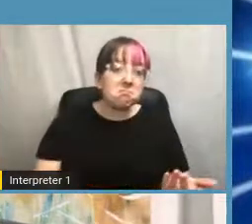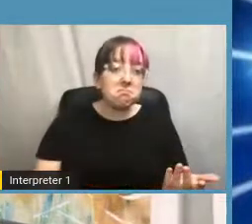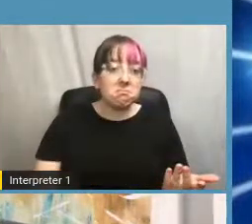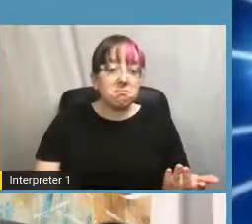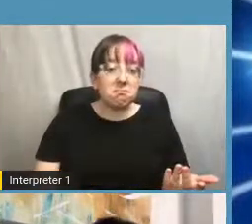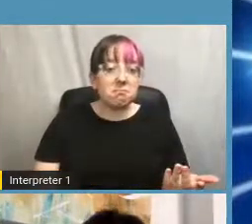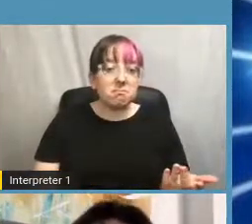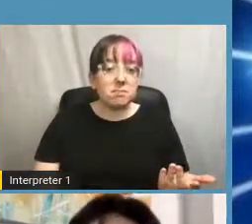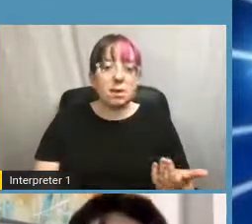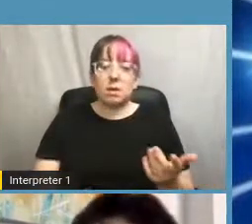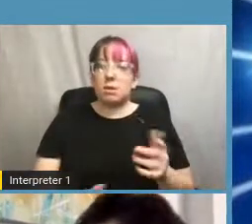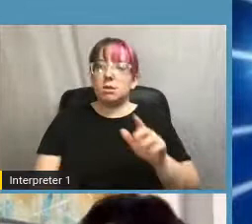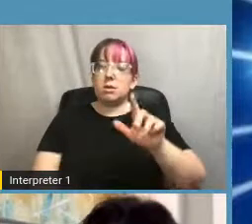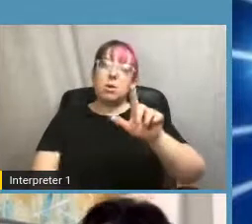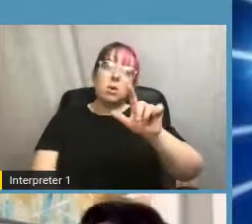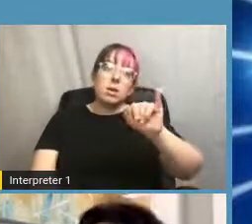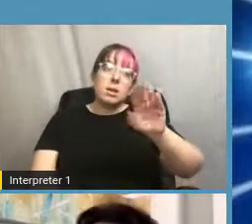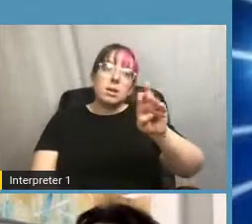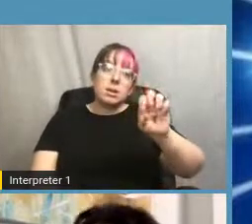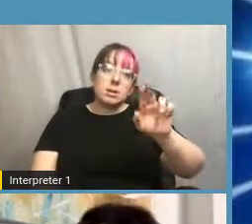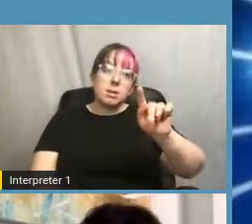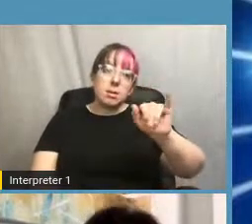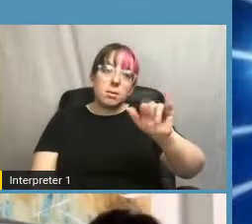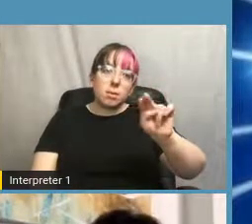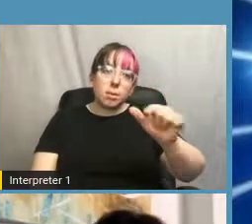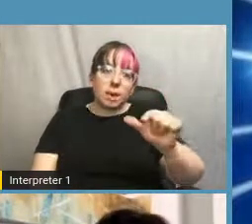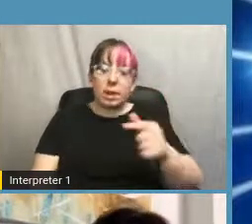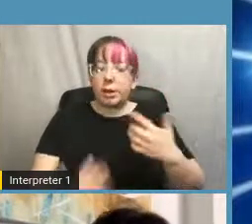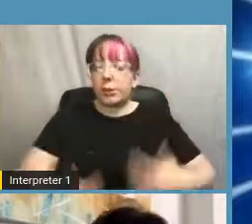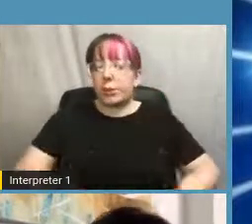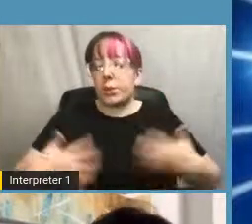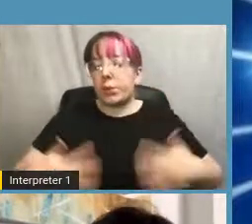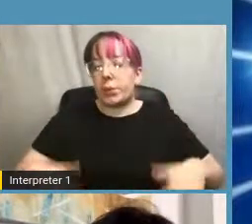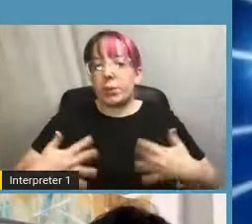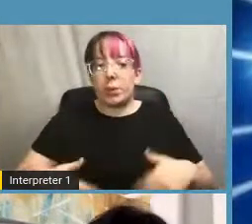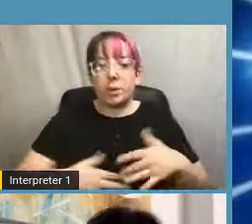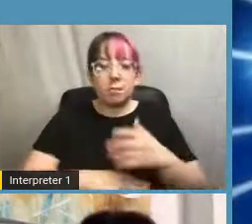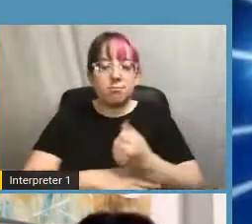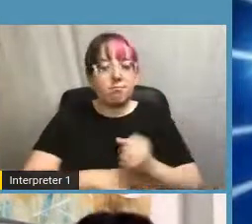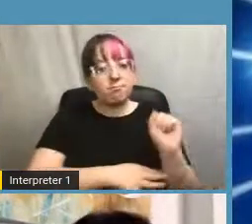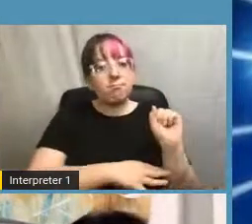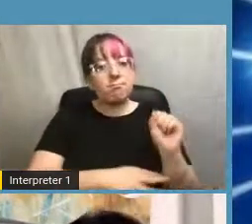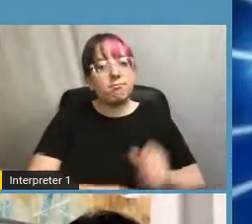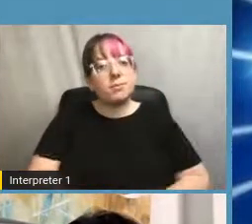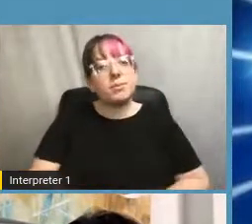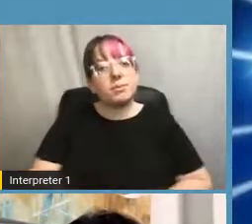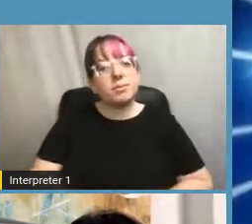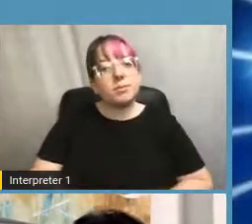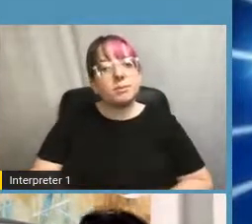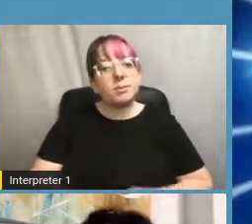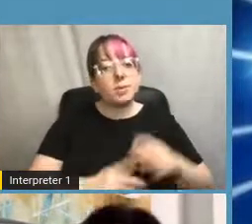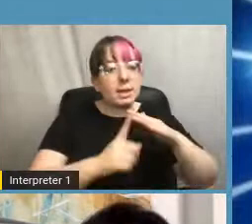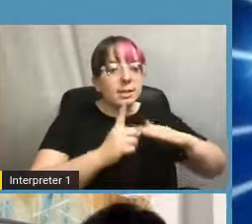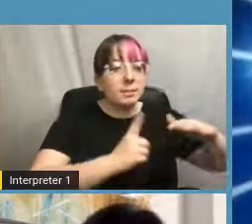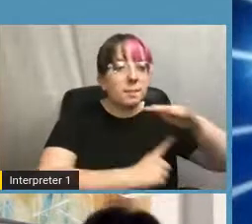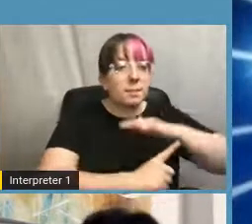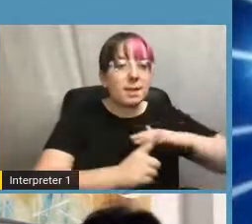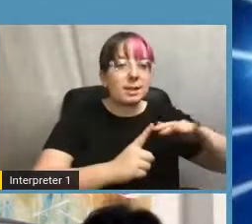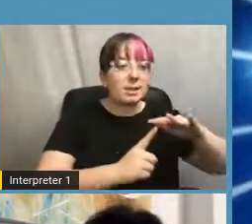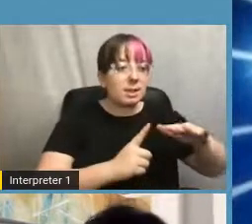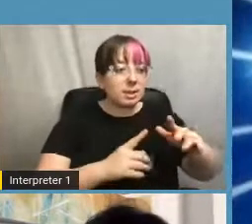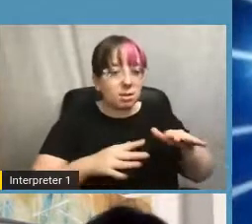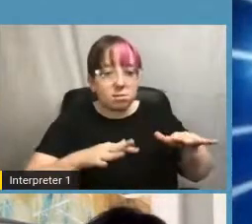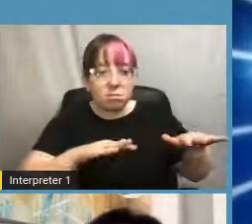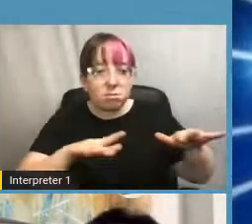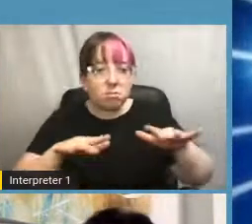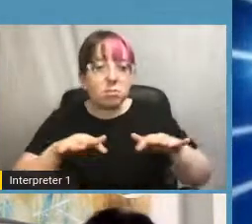very liberating thing for a lot of people. Finally, space and site specificity. We generally think that because